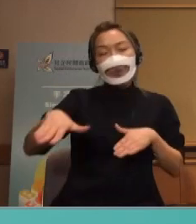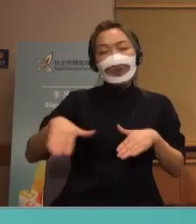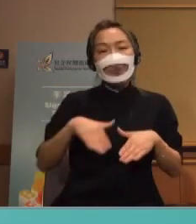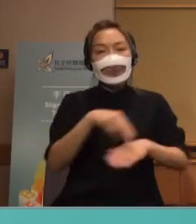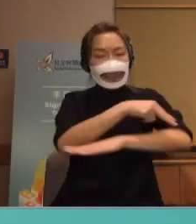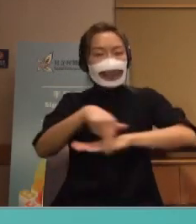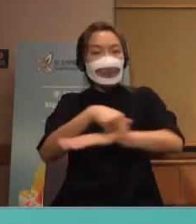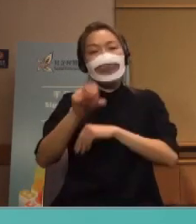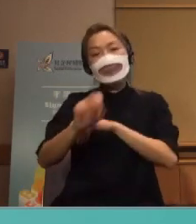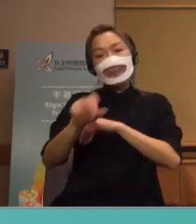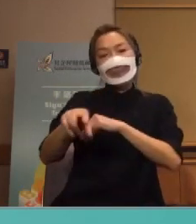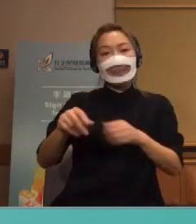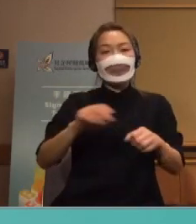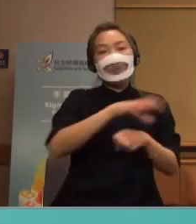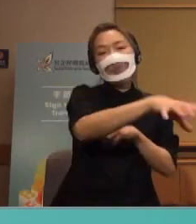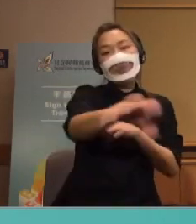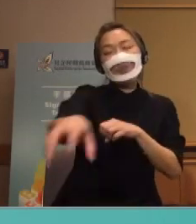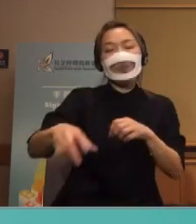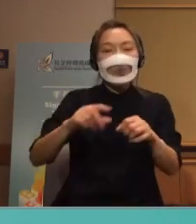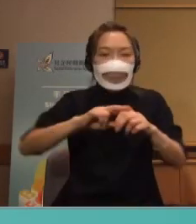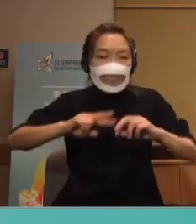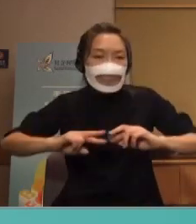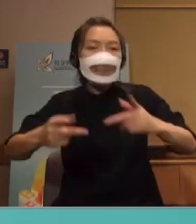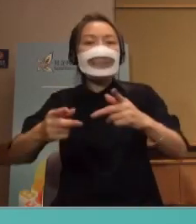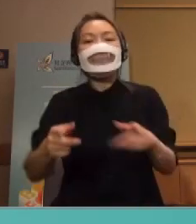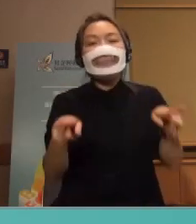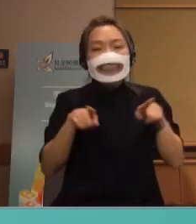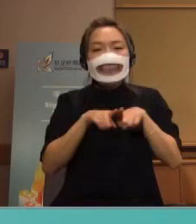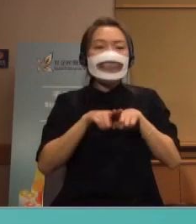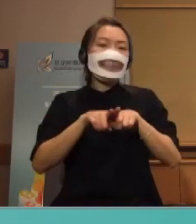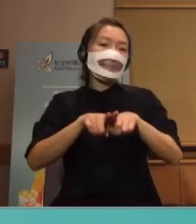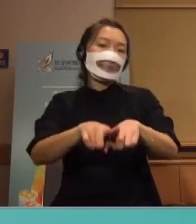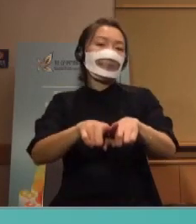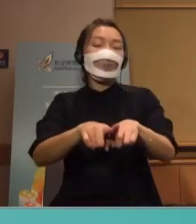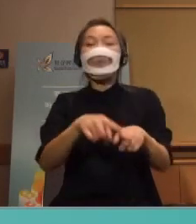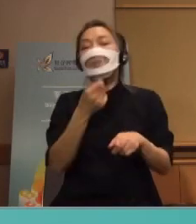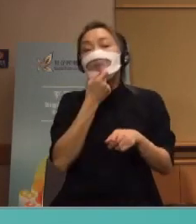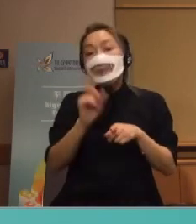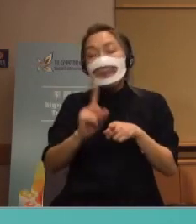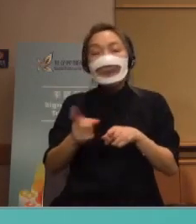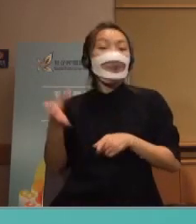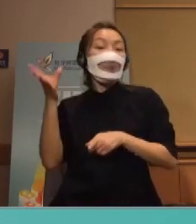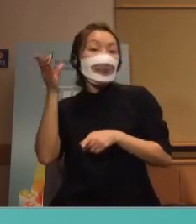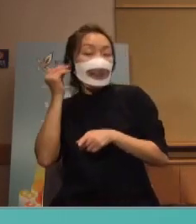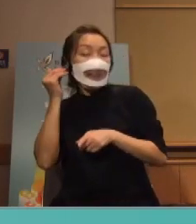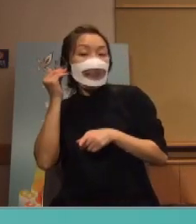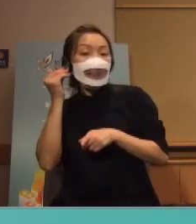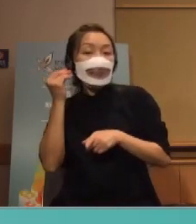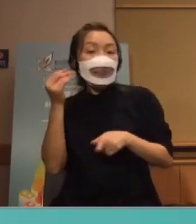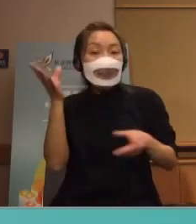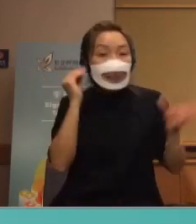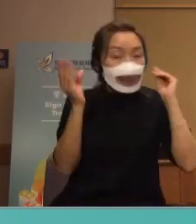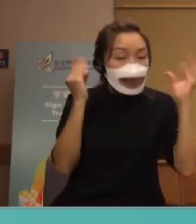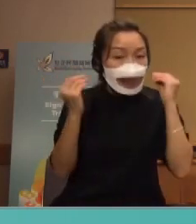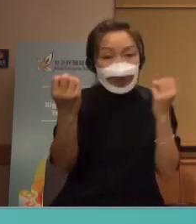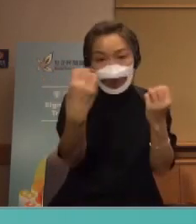My biggest advice is listen to community and don't think NFT or crypto is a big boys club anymore. You gotta welcome the Web2 people and